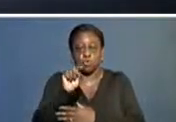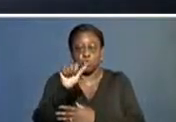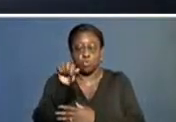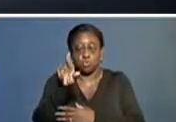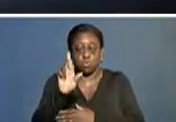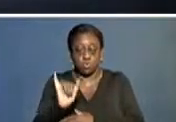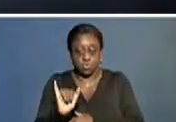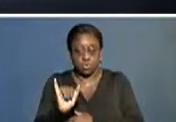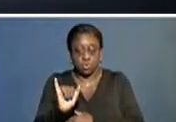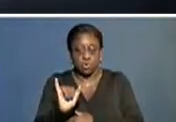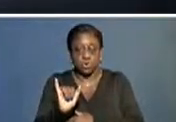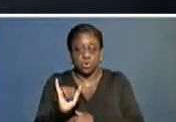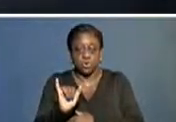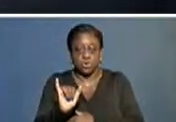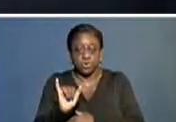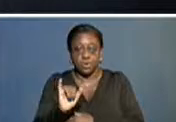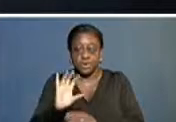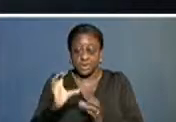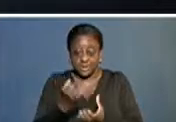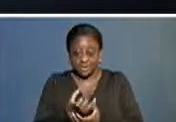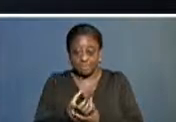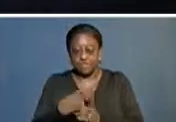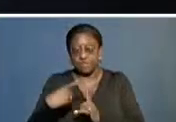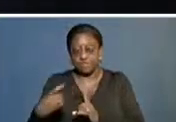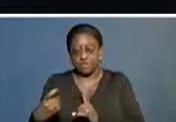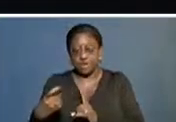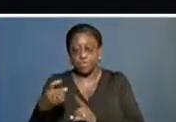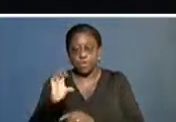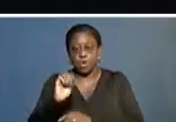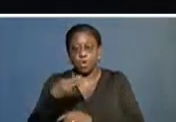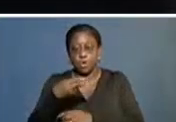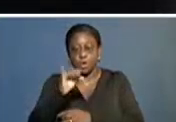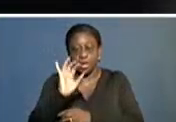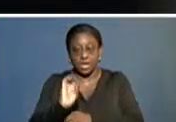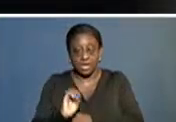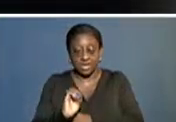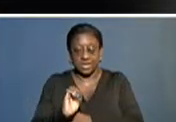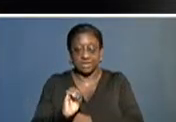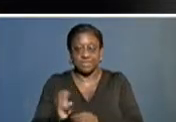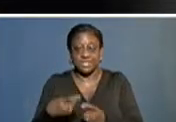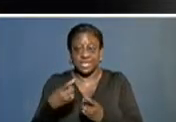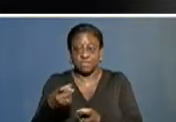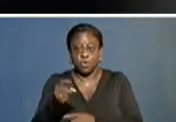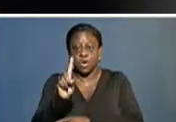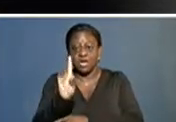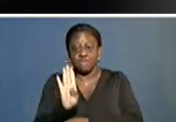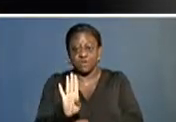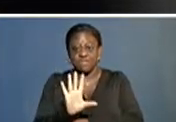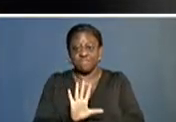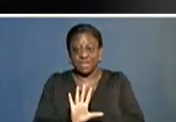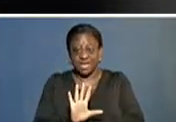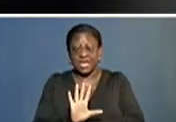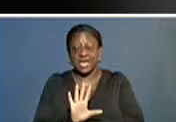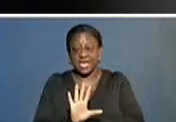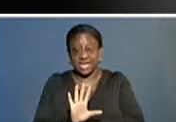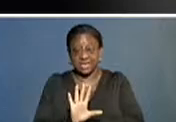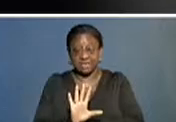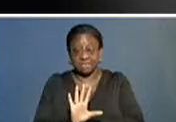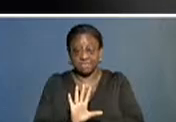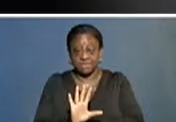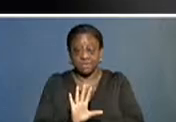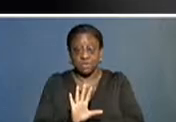Sunrise in Ontario, Canada, which recently donated 145 of the